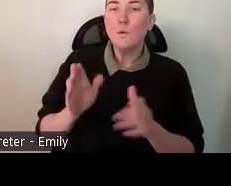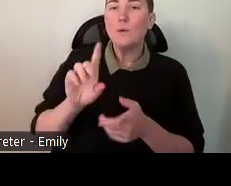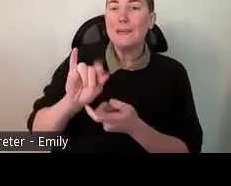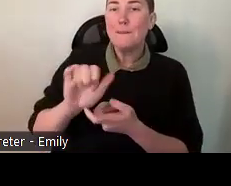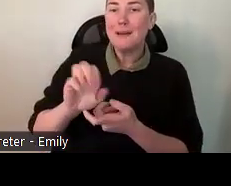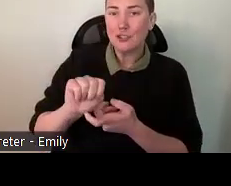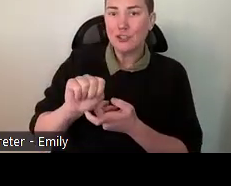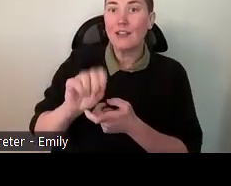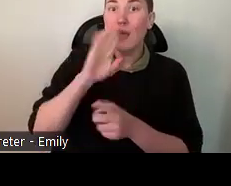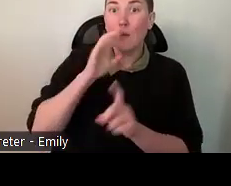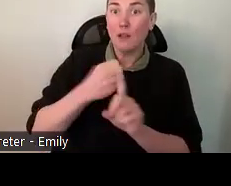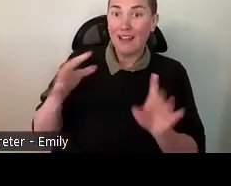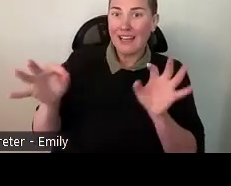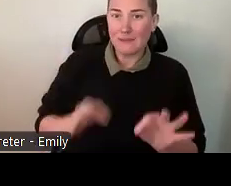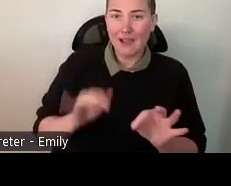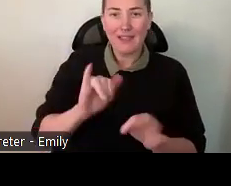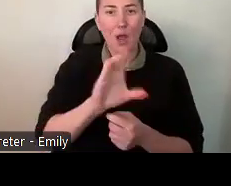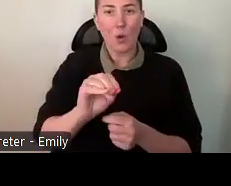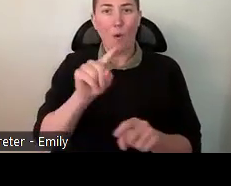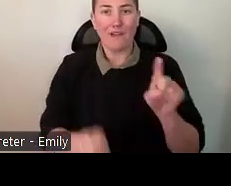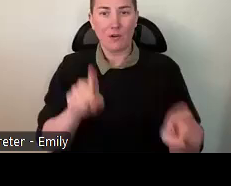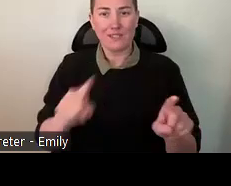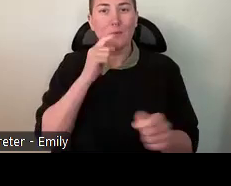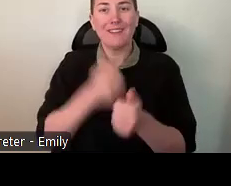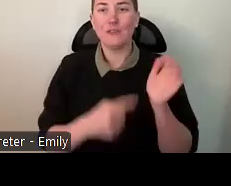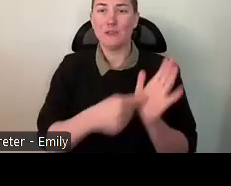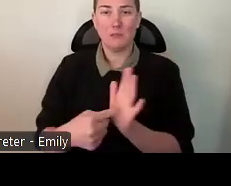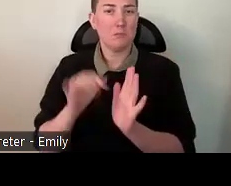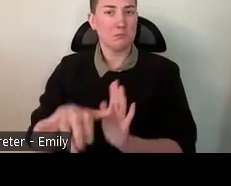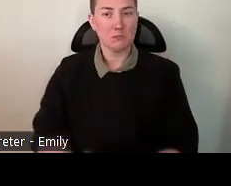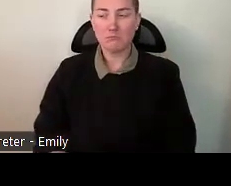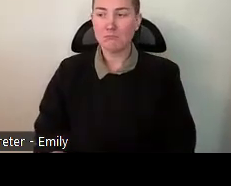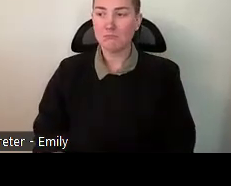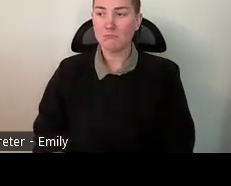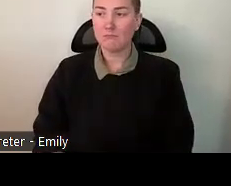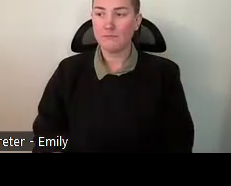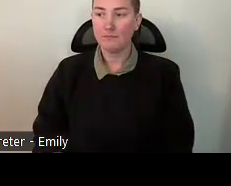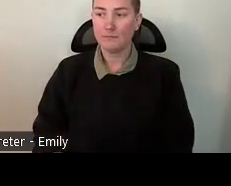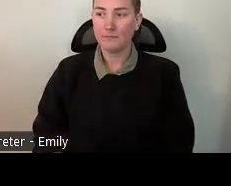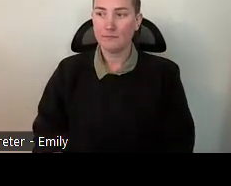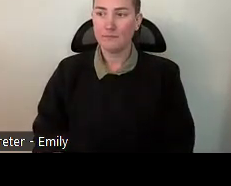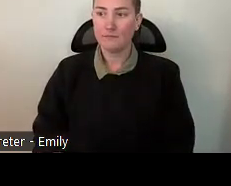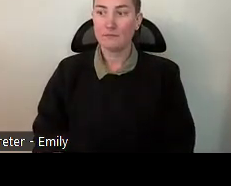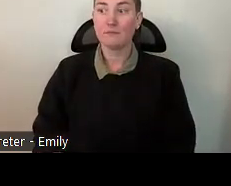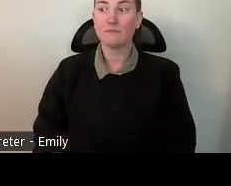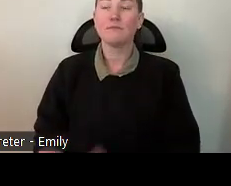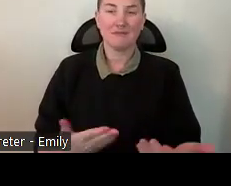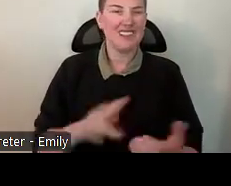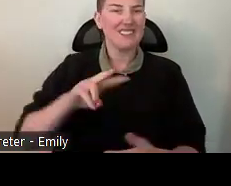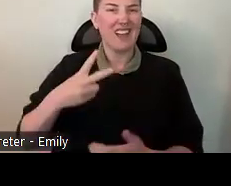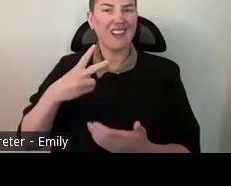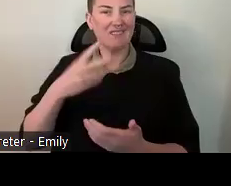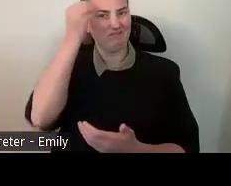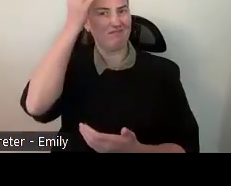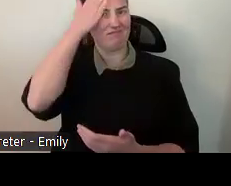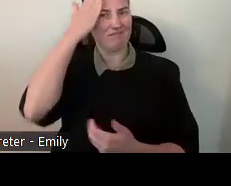that explain the covariation among all of these symptoms. We've also learned that personality